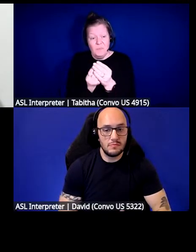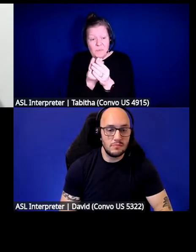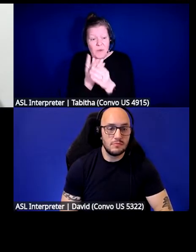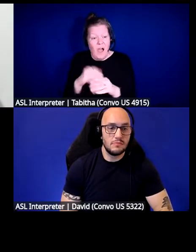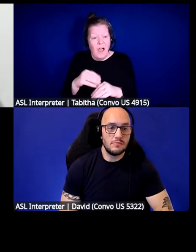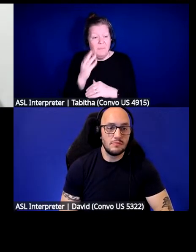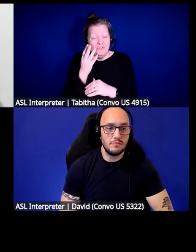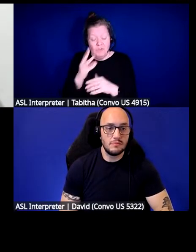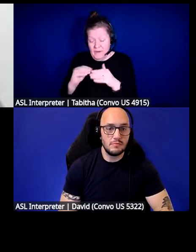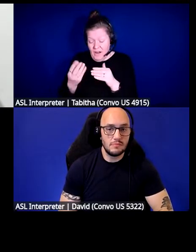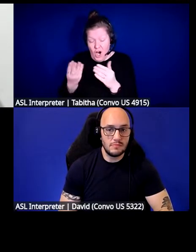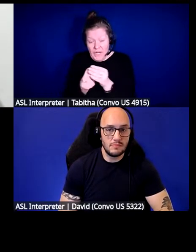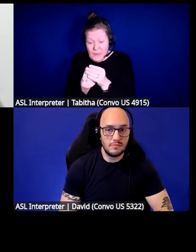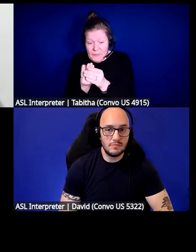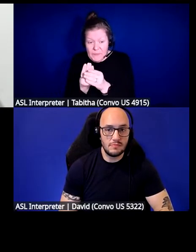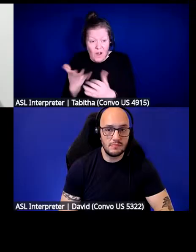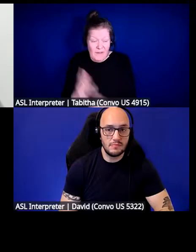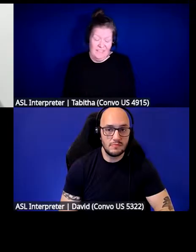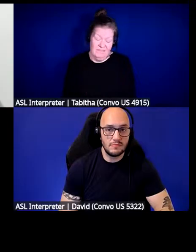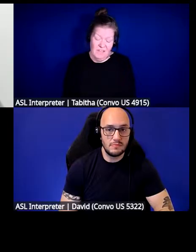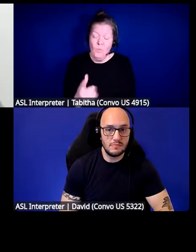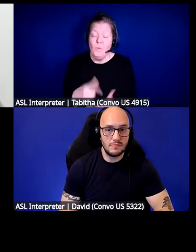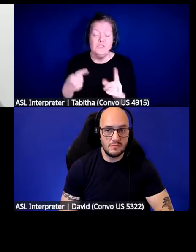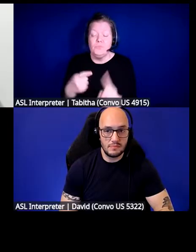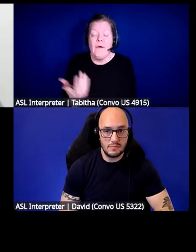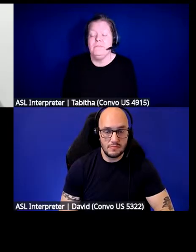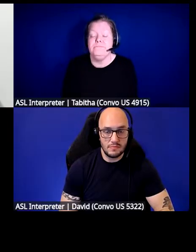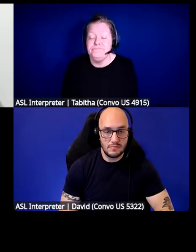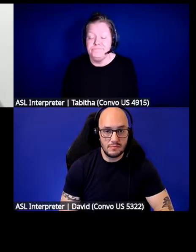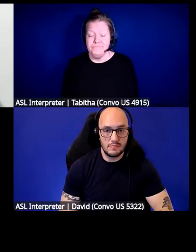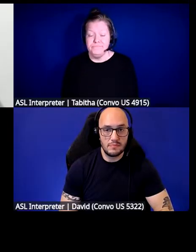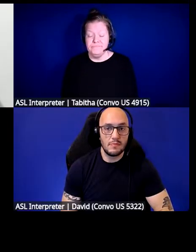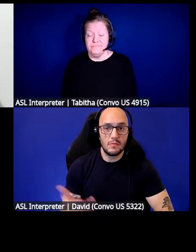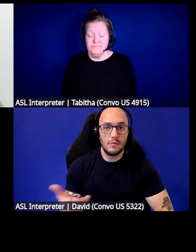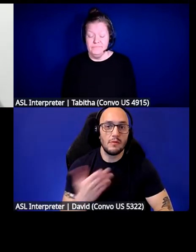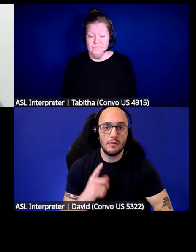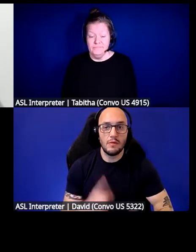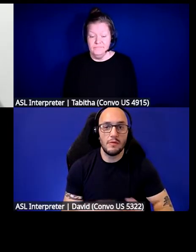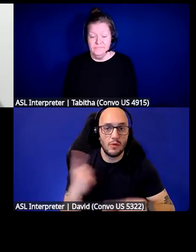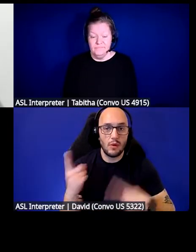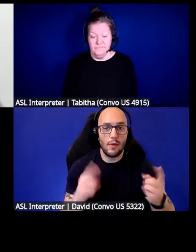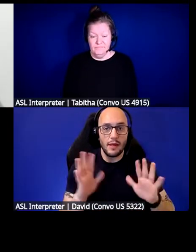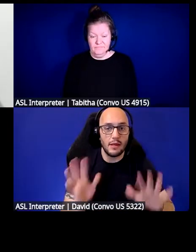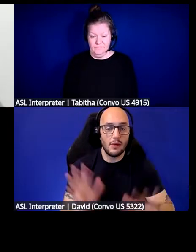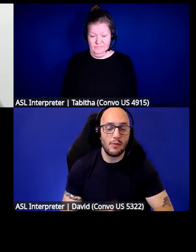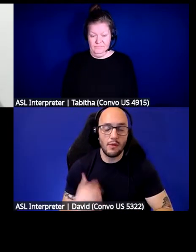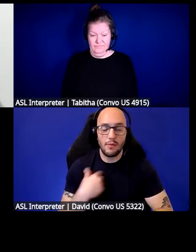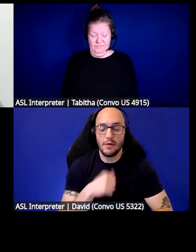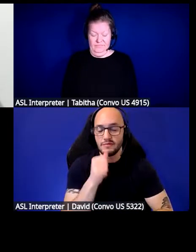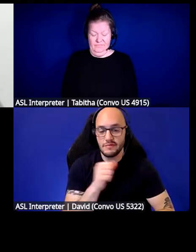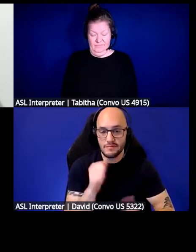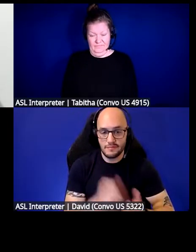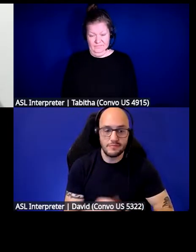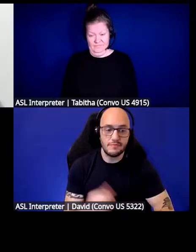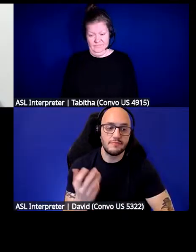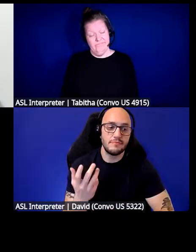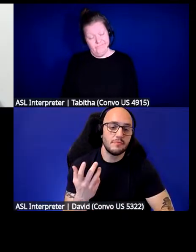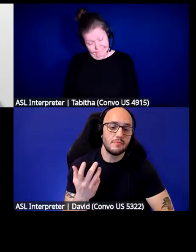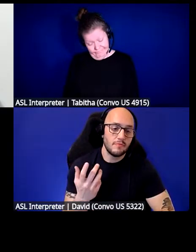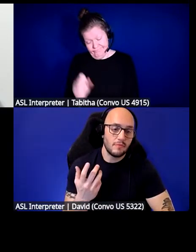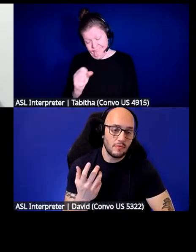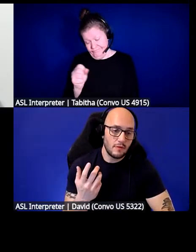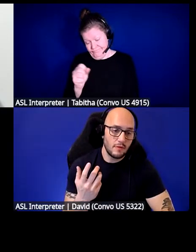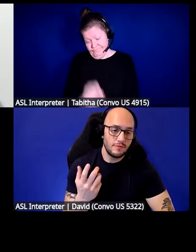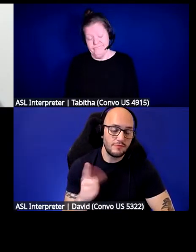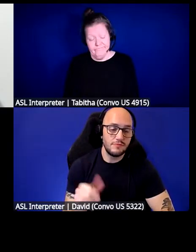point? Oh, cool. Yeah. No, Well, welcome to whacked no. weather. This is what we all have to deal with. So what that Yeah. is